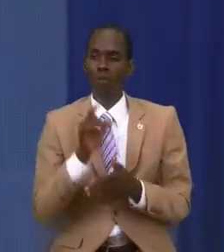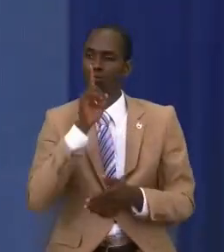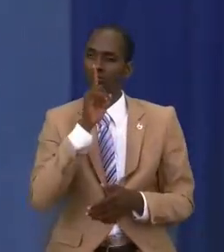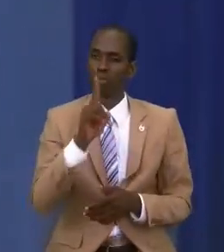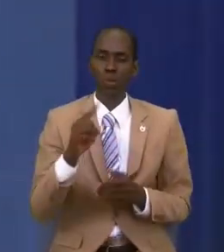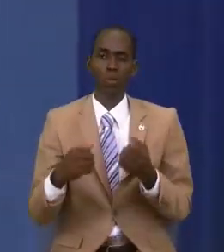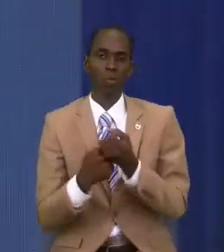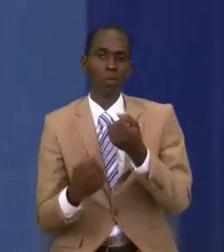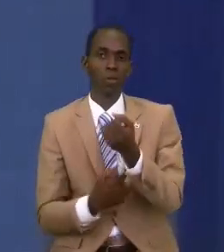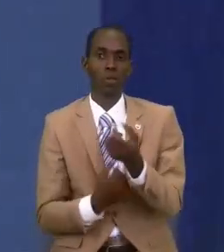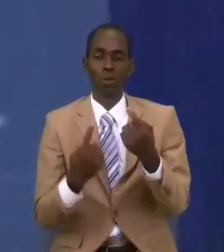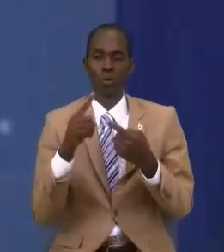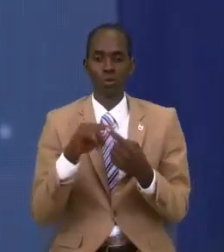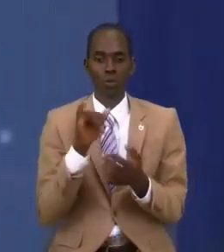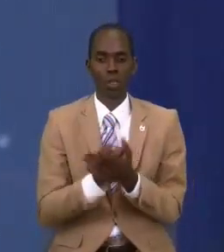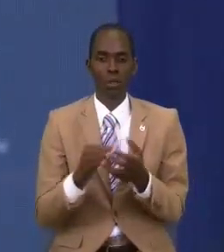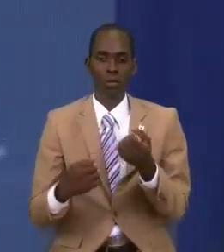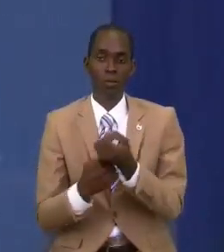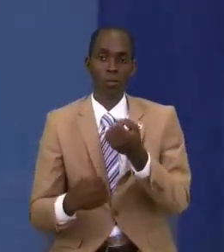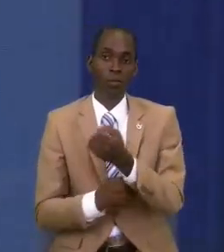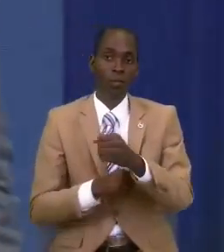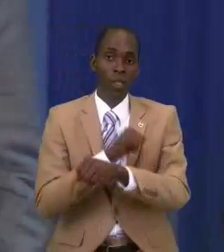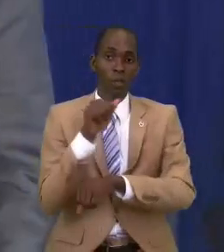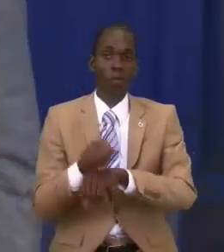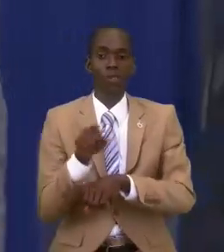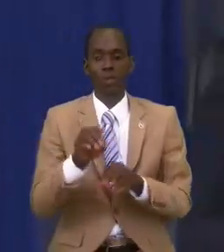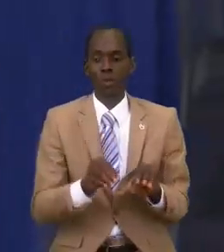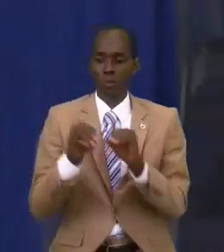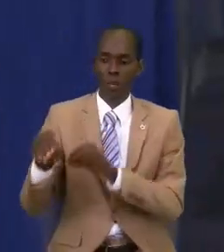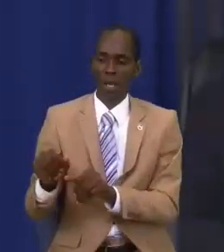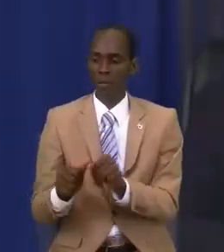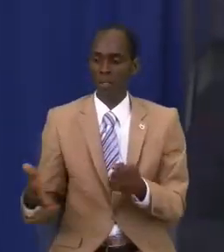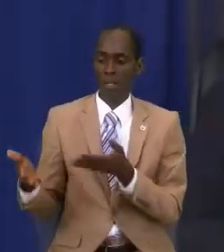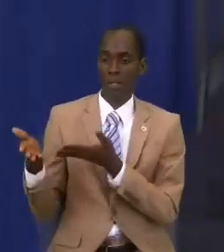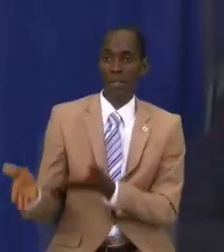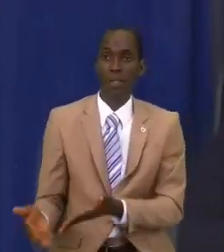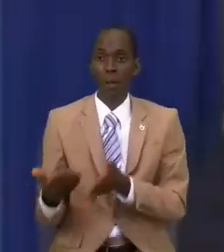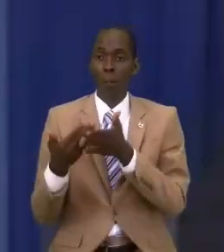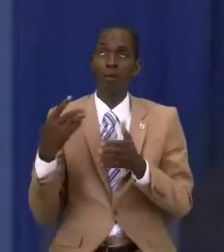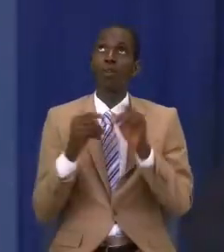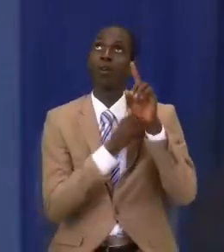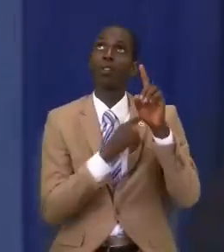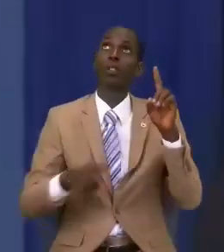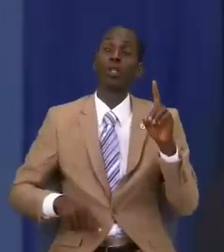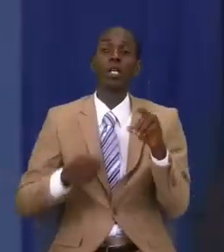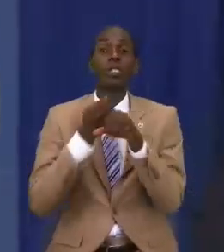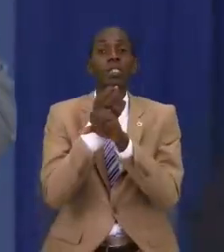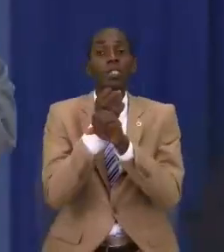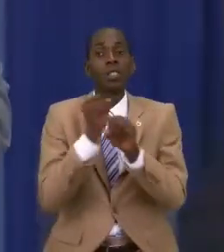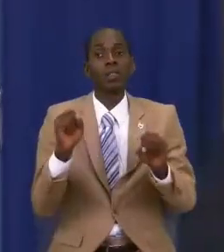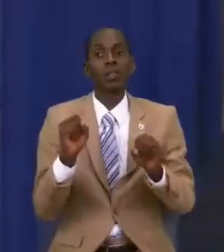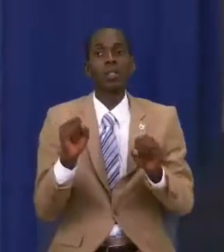lay everything bare before the Lord. Salvation and righteousness. Number